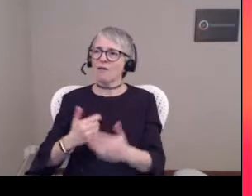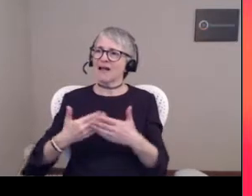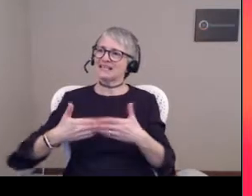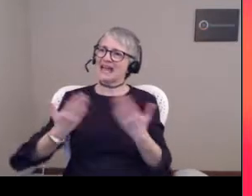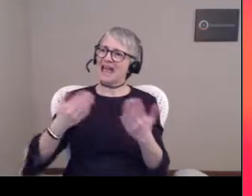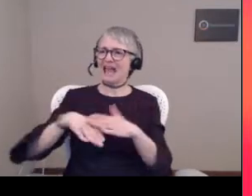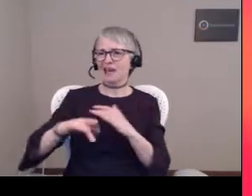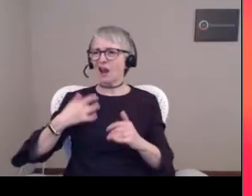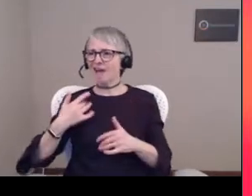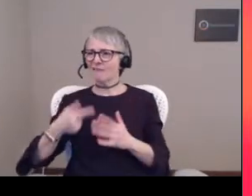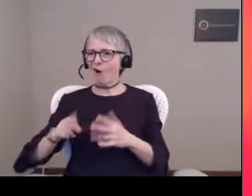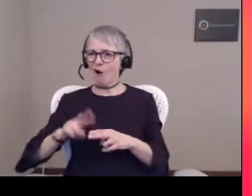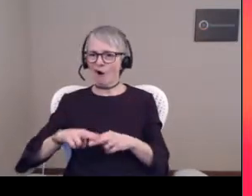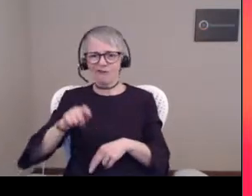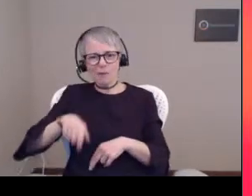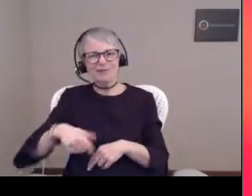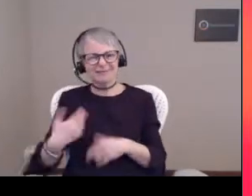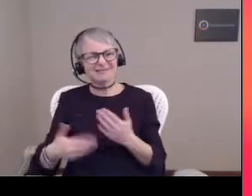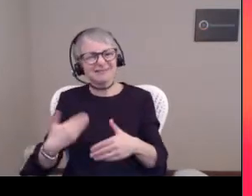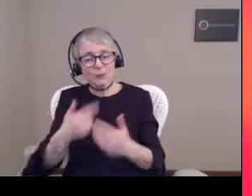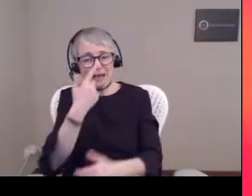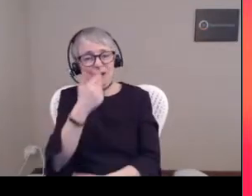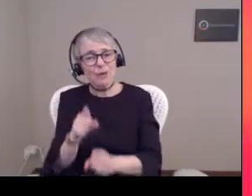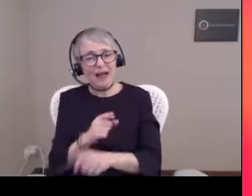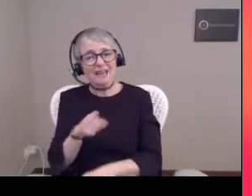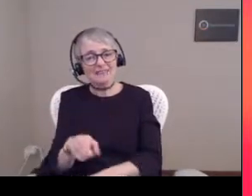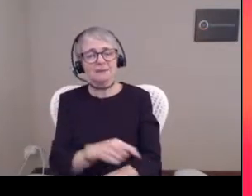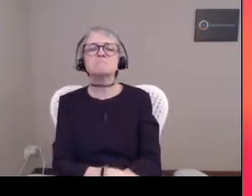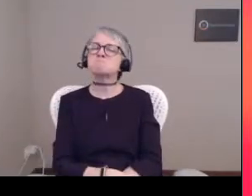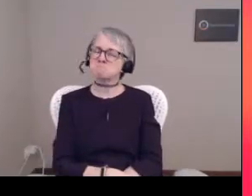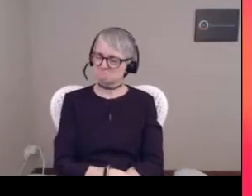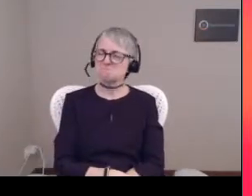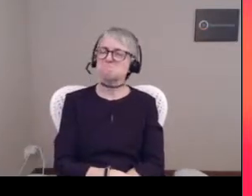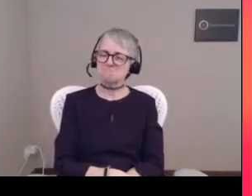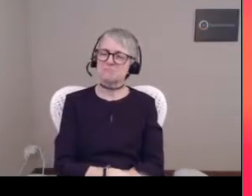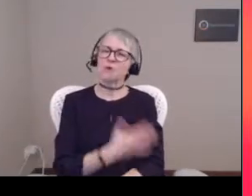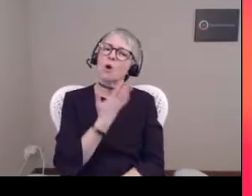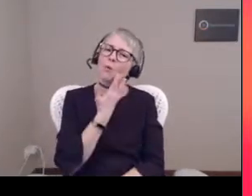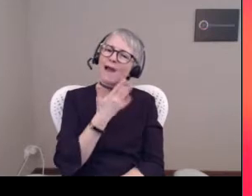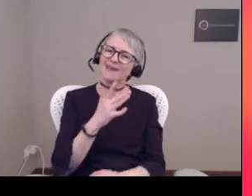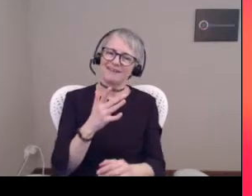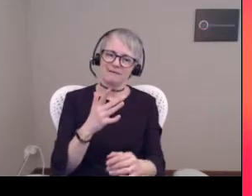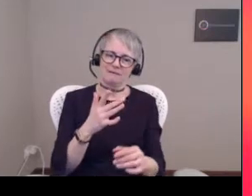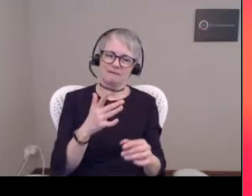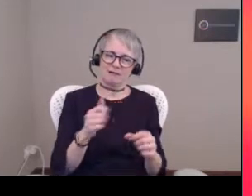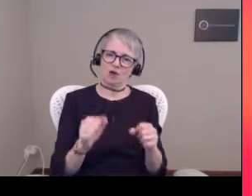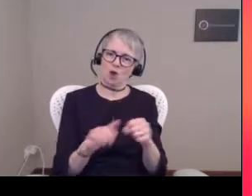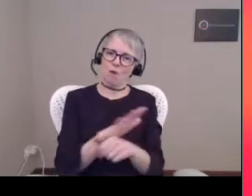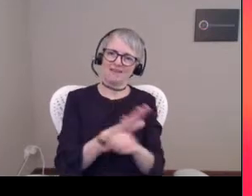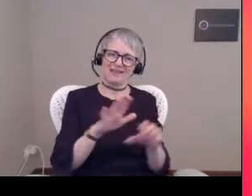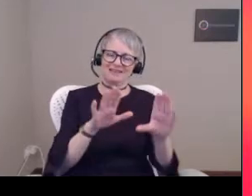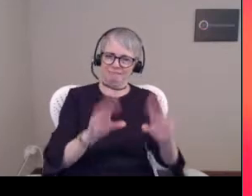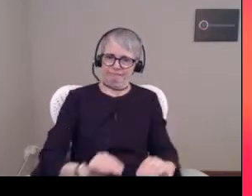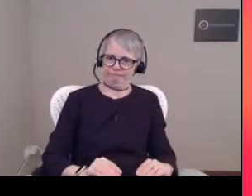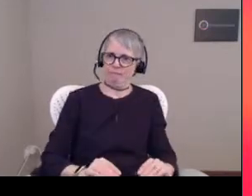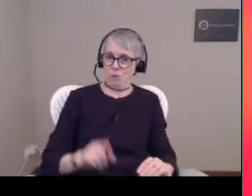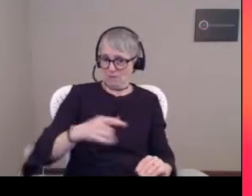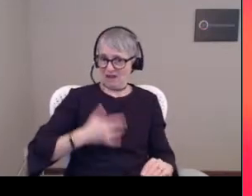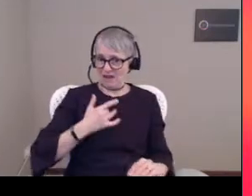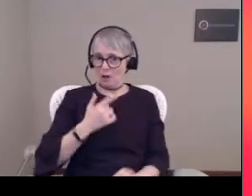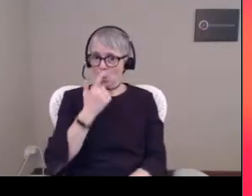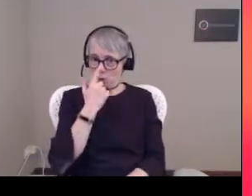do. Fantastic. After COVID, do you think that there'll still be opportunities for some roles, depending on what they are, to work from